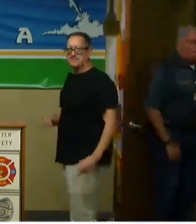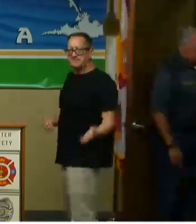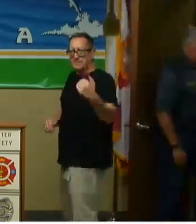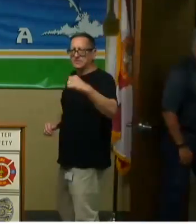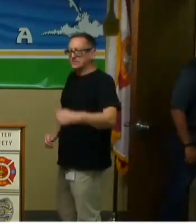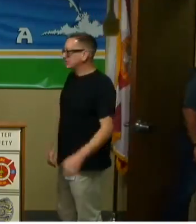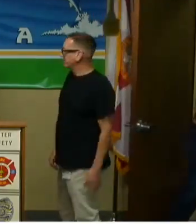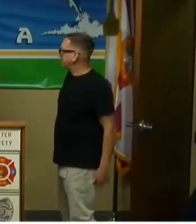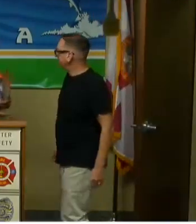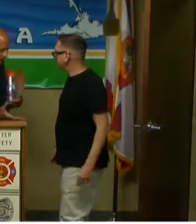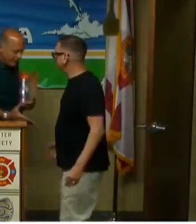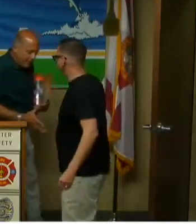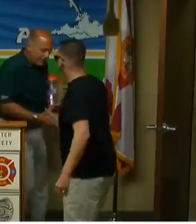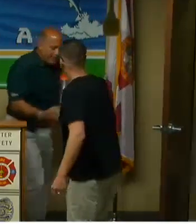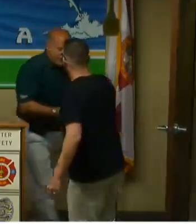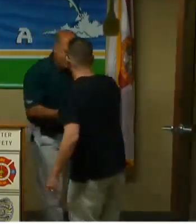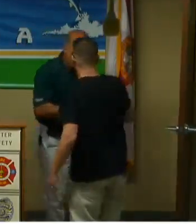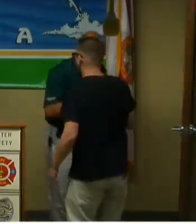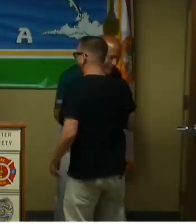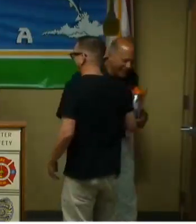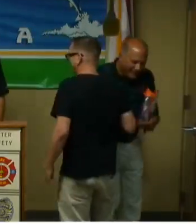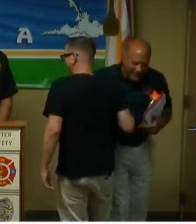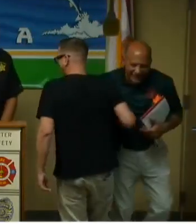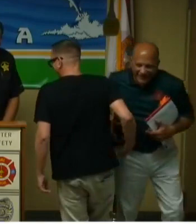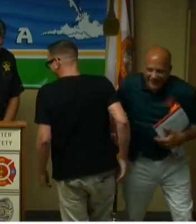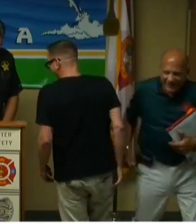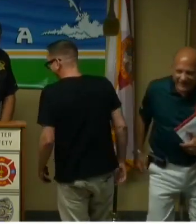Thanks for everything. Appreciate it. Hey, bud, good to see you.